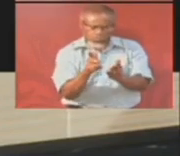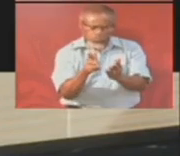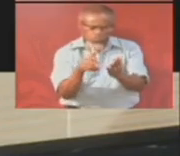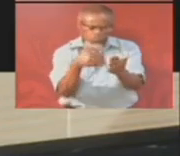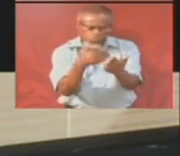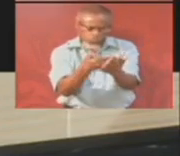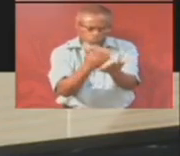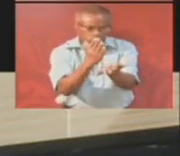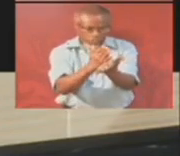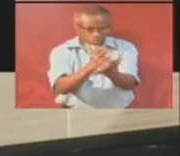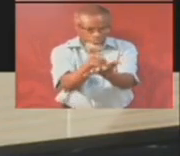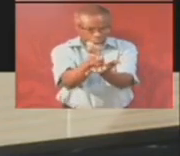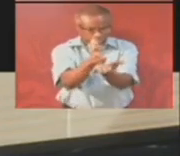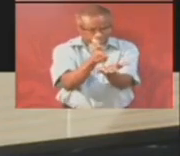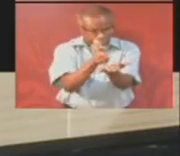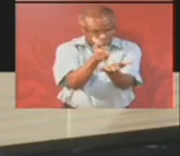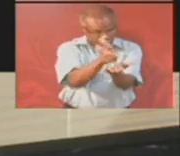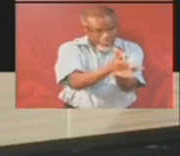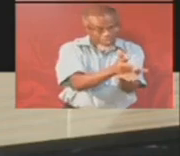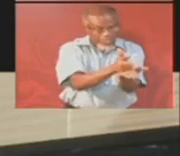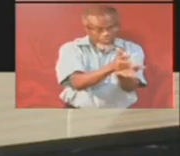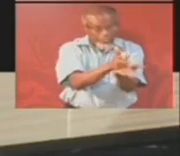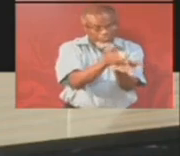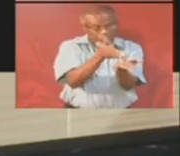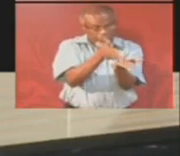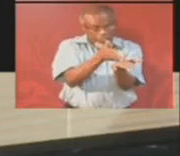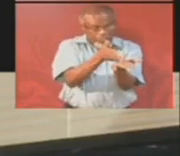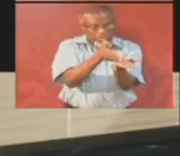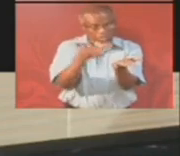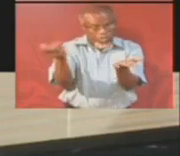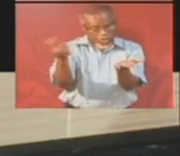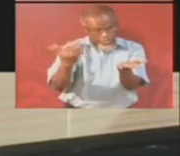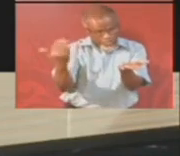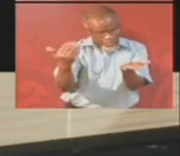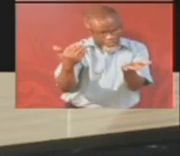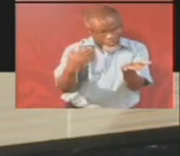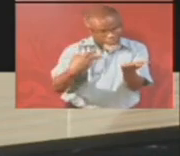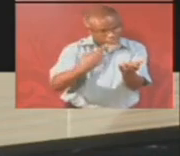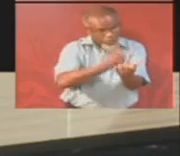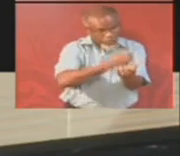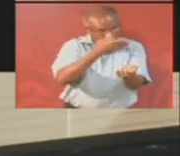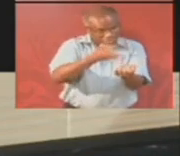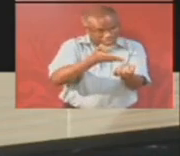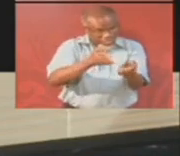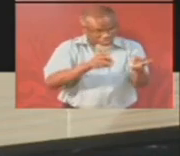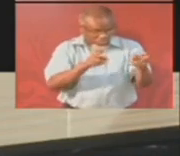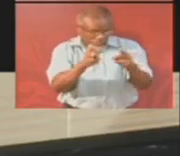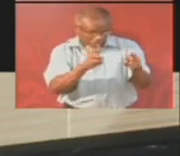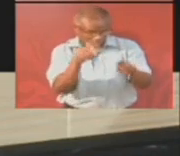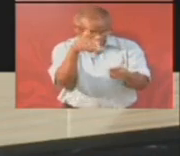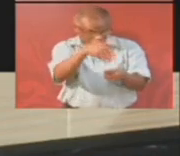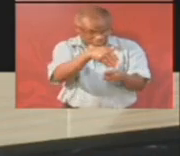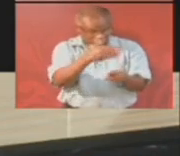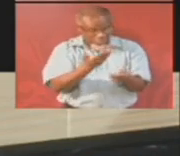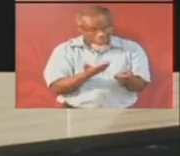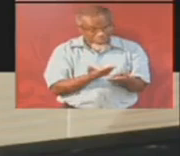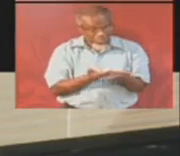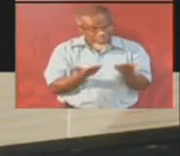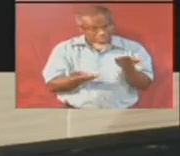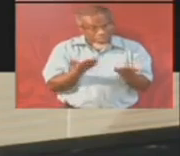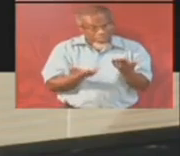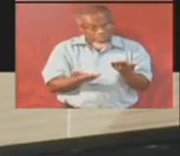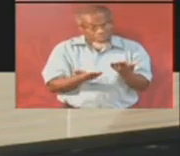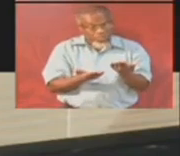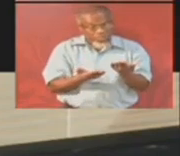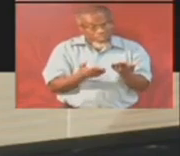in addition to the stationary sites that we have already mapped, bearing in mind that they are vulnerable persons within far-reached